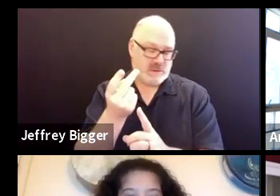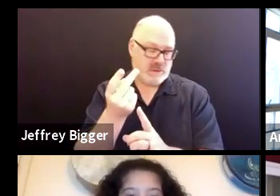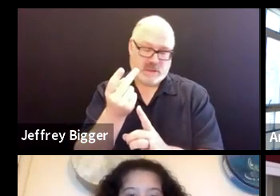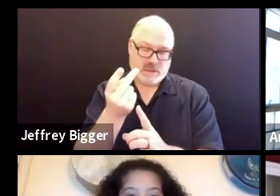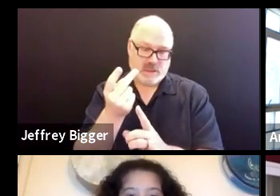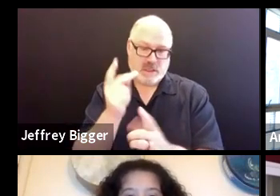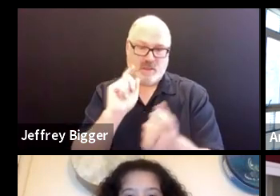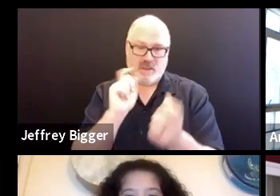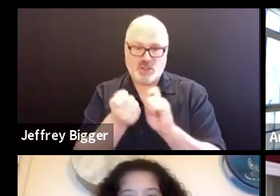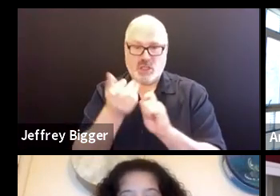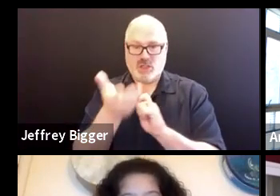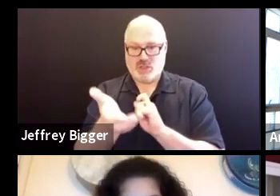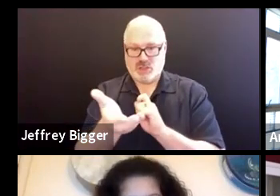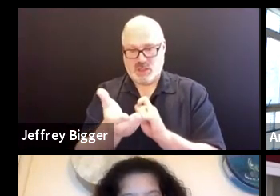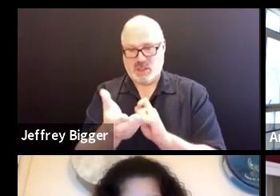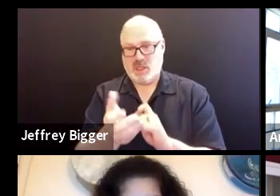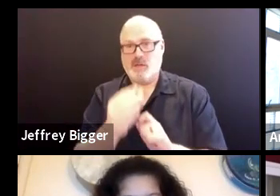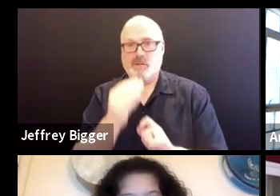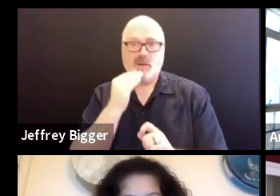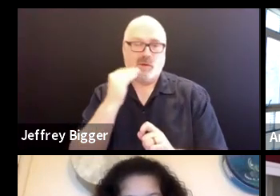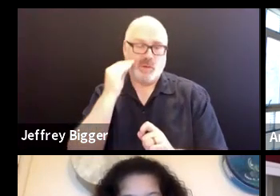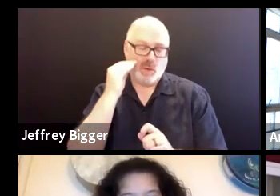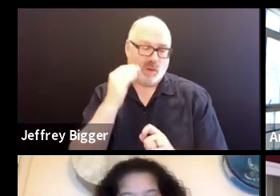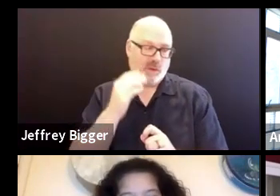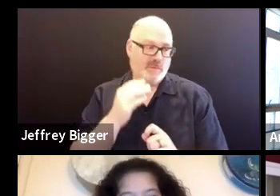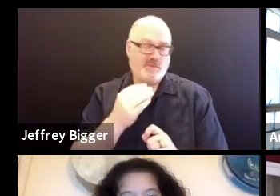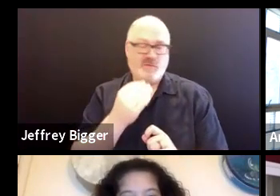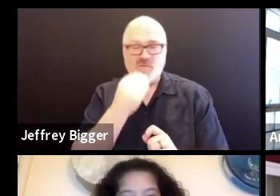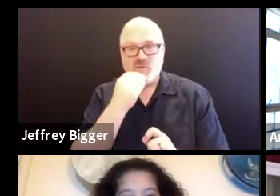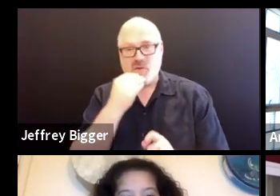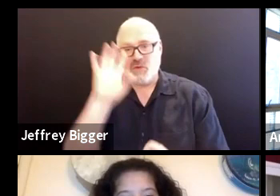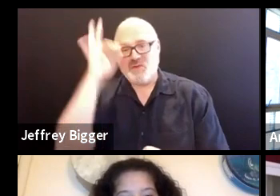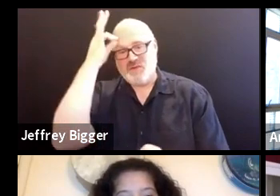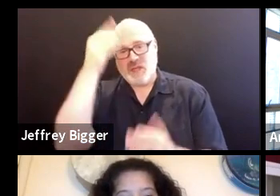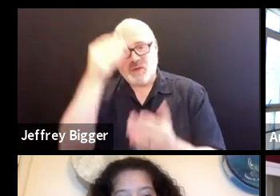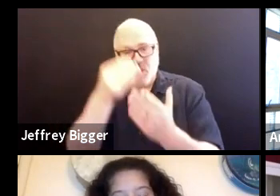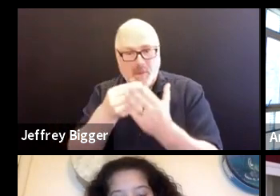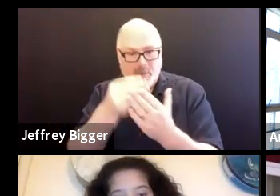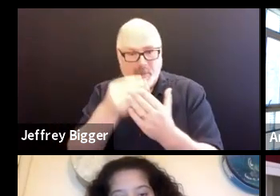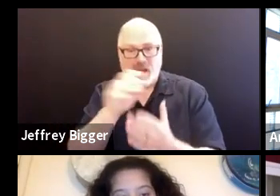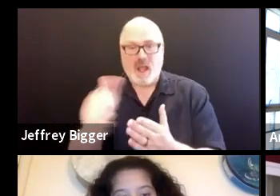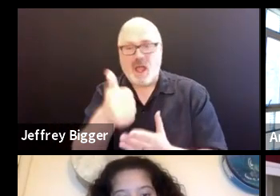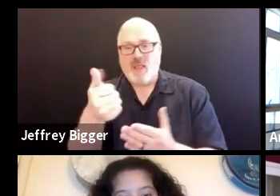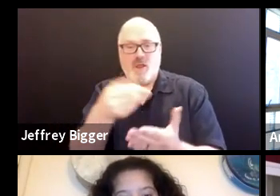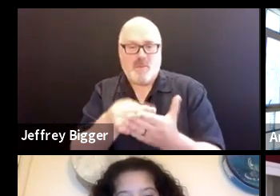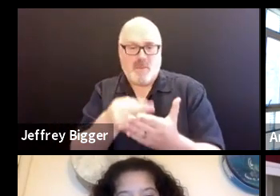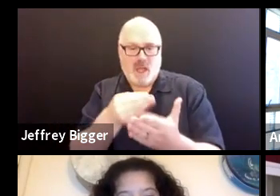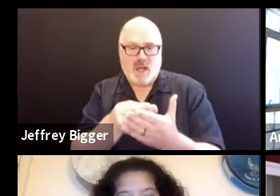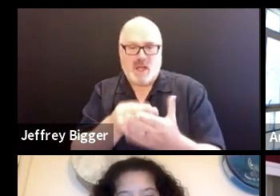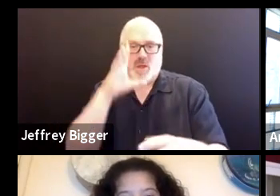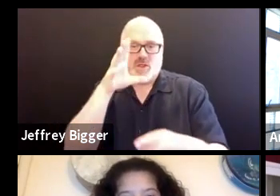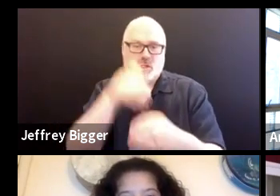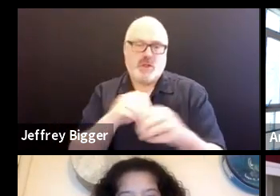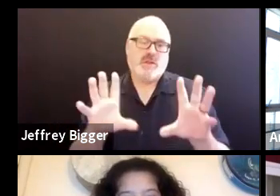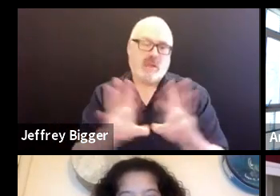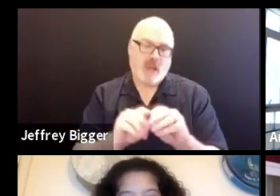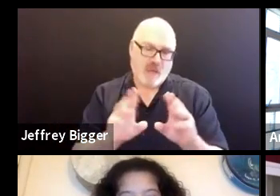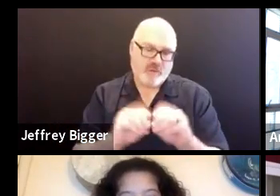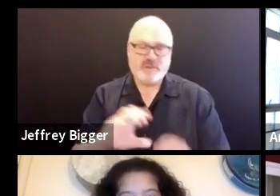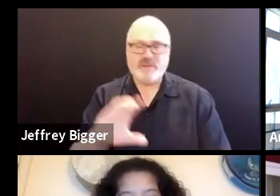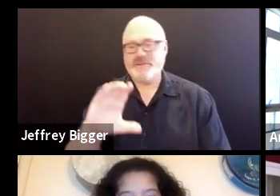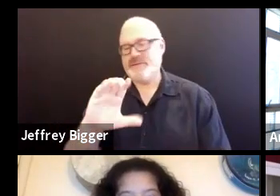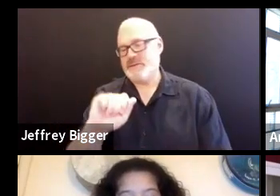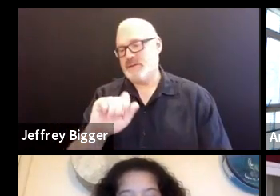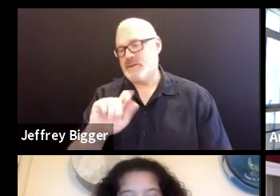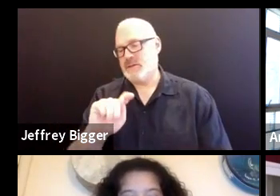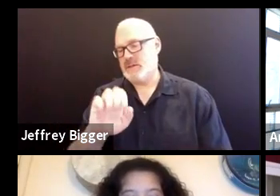change there in room and board revenues, federal funding, and other revenue, which includes those conferences and catering kinds of things